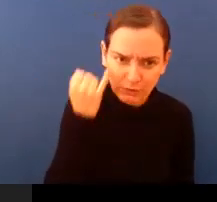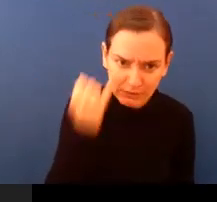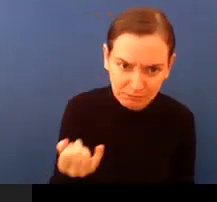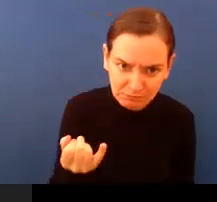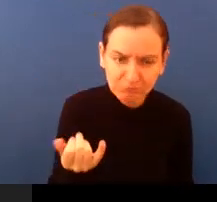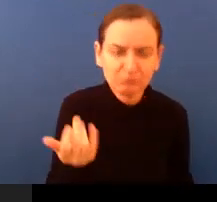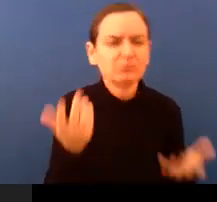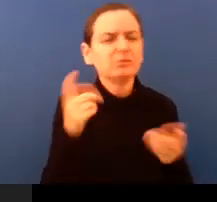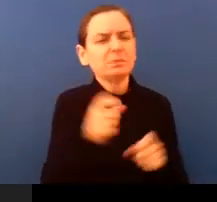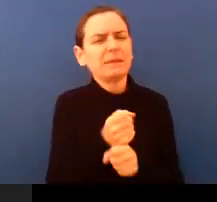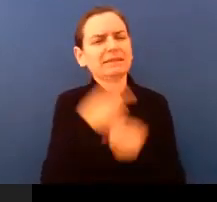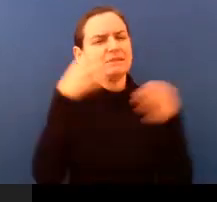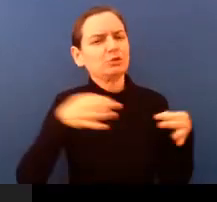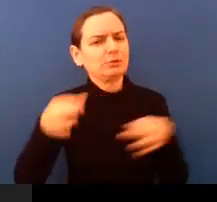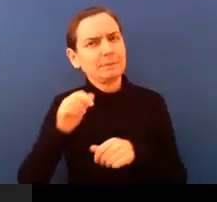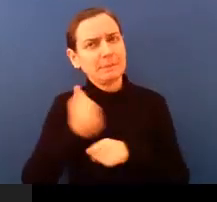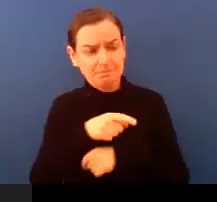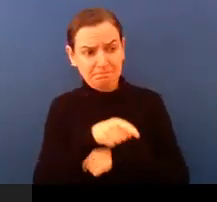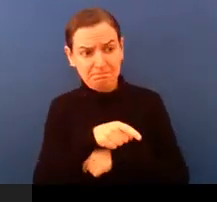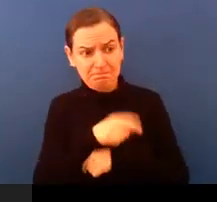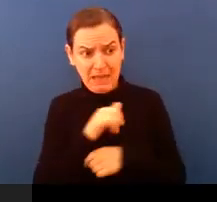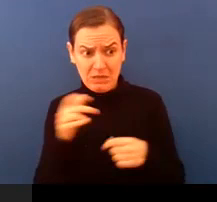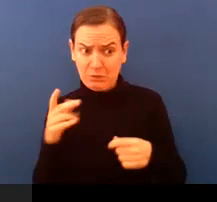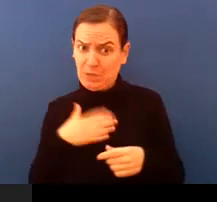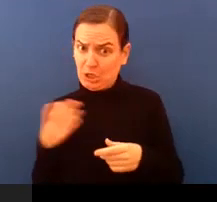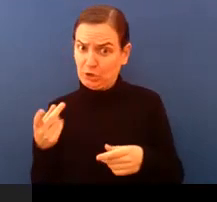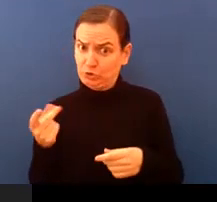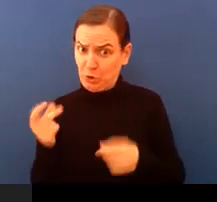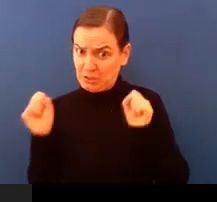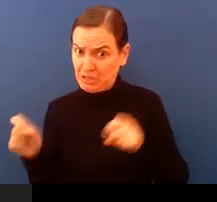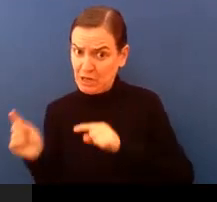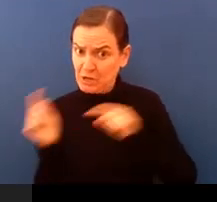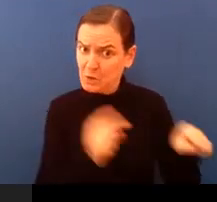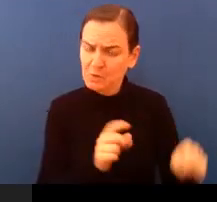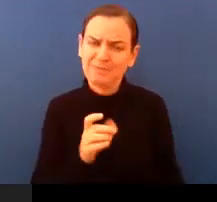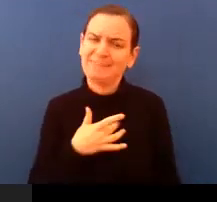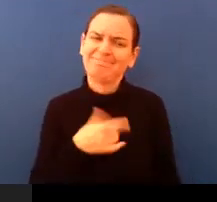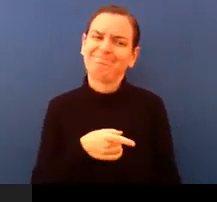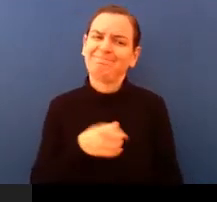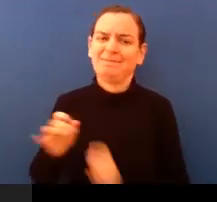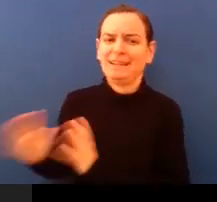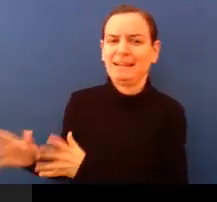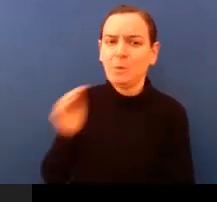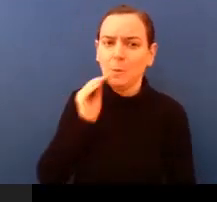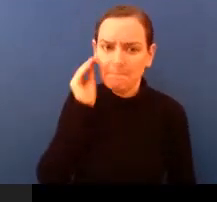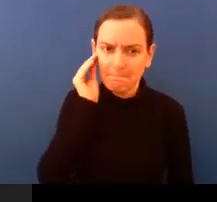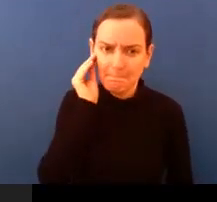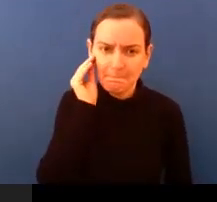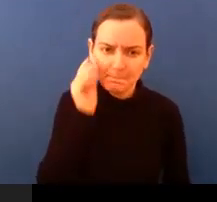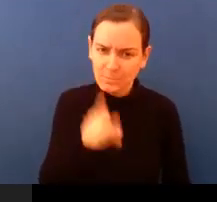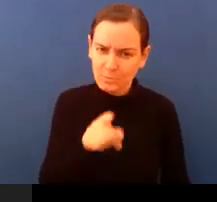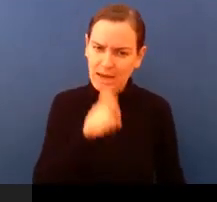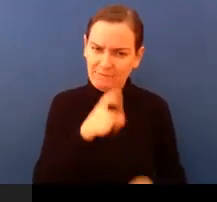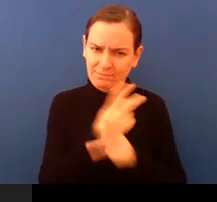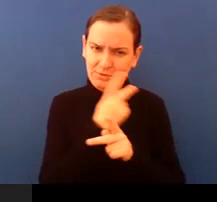hiking are you going to do? Is it comfortable for the dog's paws and whatnot? Also, weather. It may not be good weather